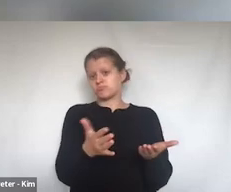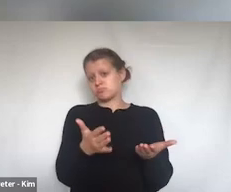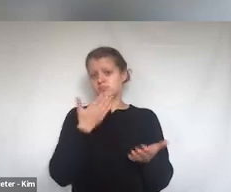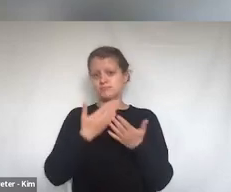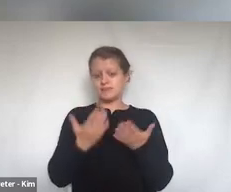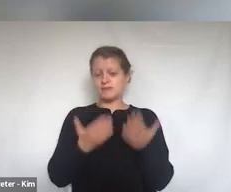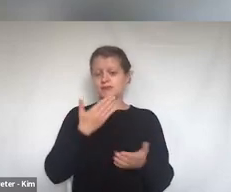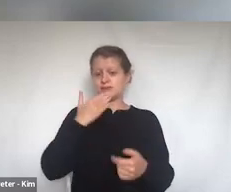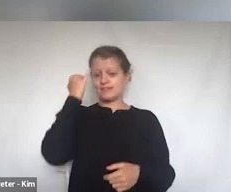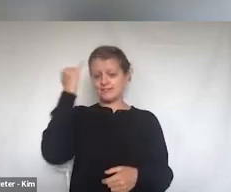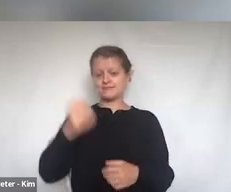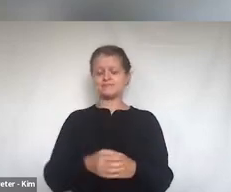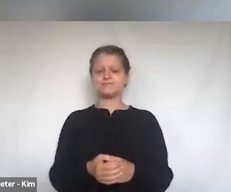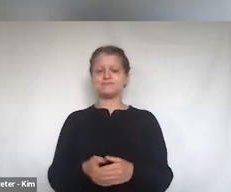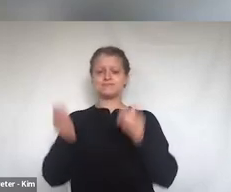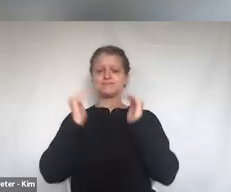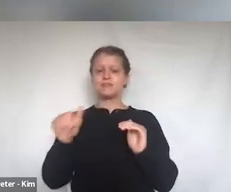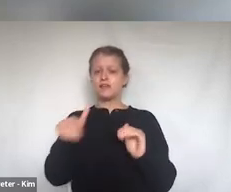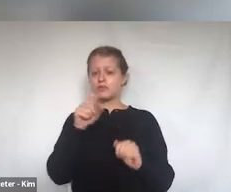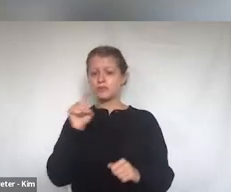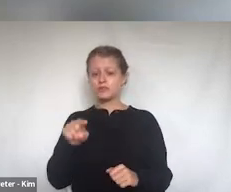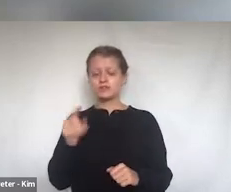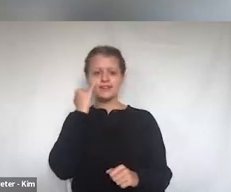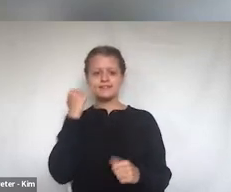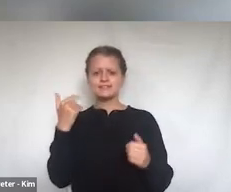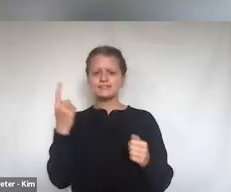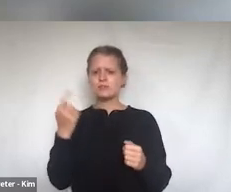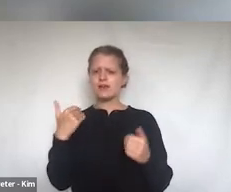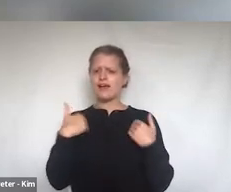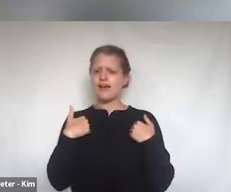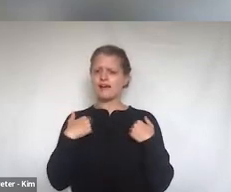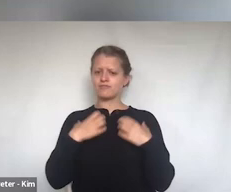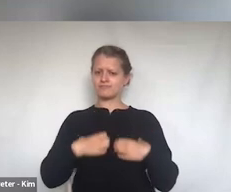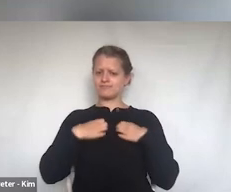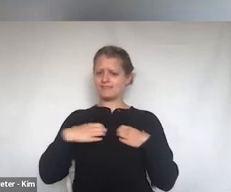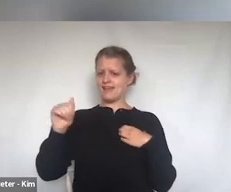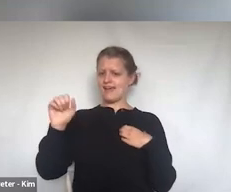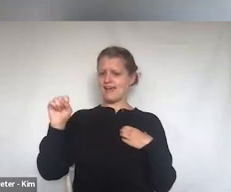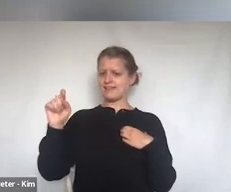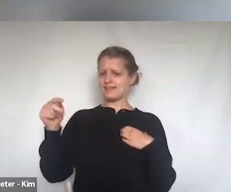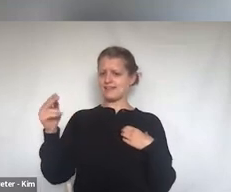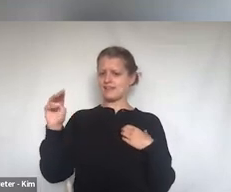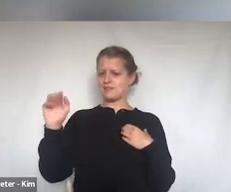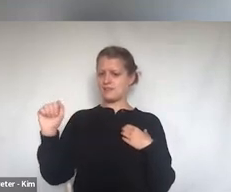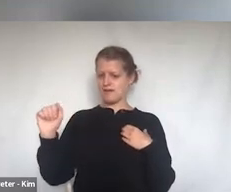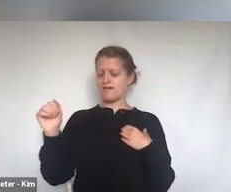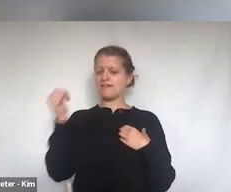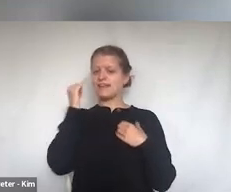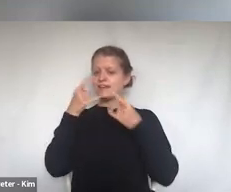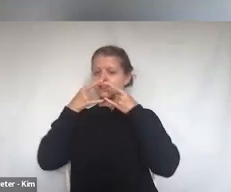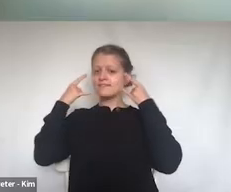Schwandt. If a person has acute asthma, does a mask help in a smoky